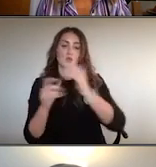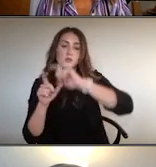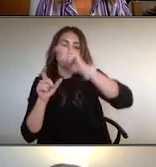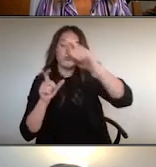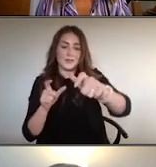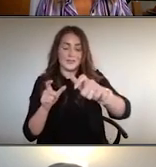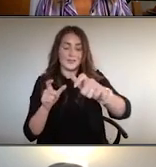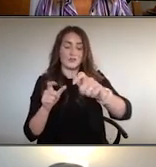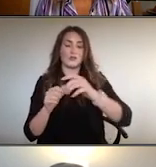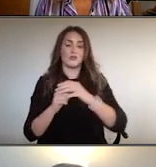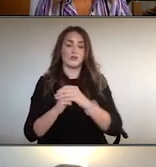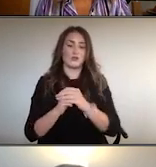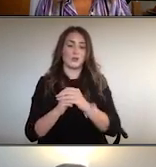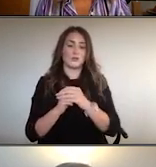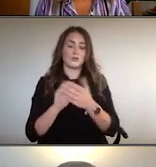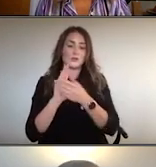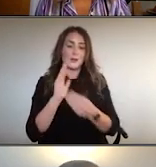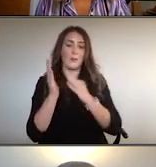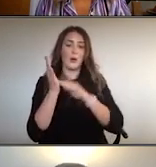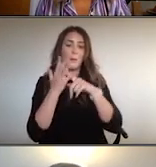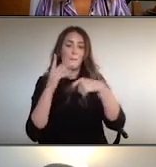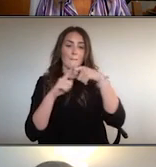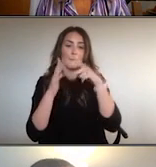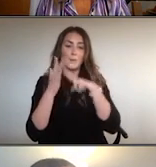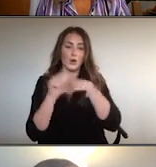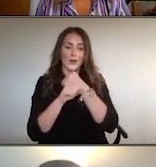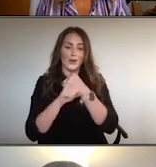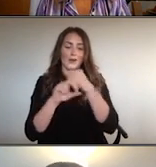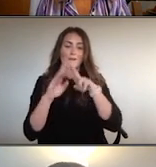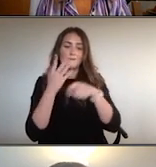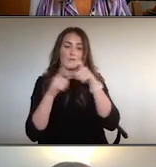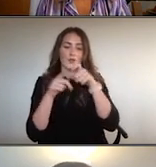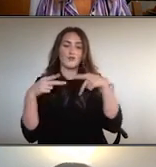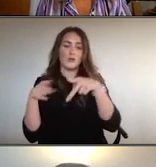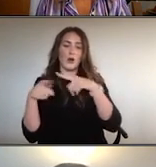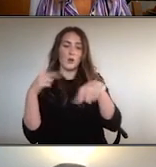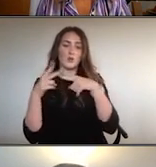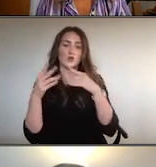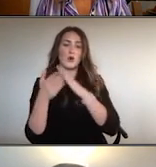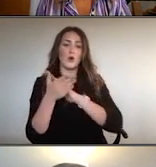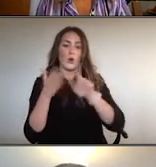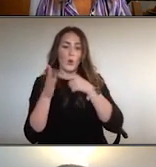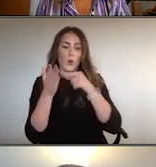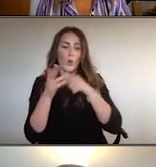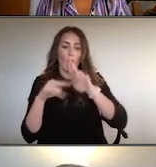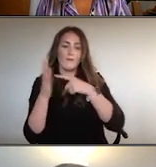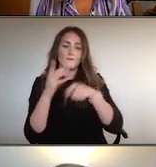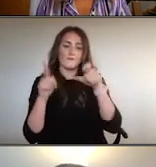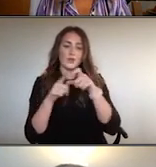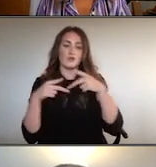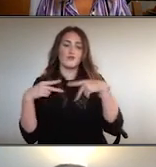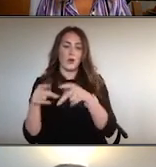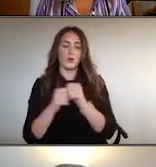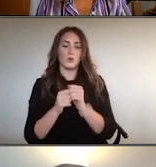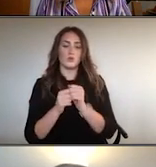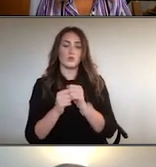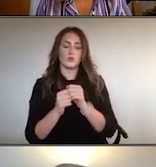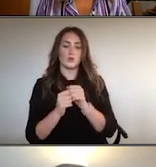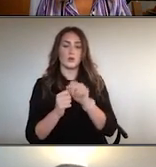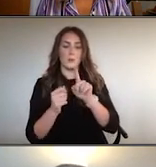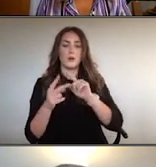Crossing, such as Mackingford Road and Holford Road, and especially near Baker Street,